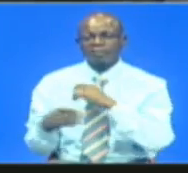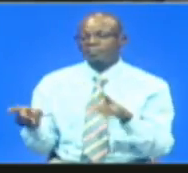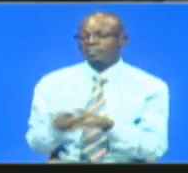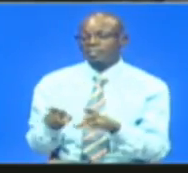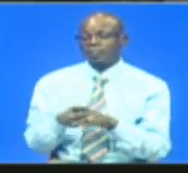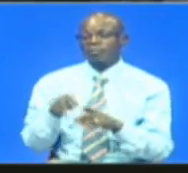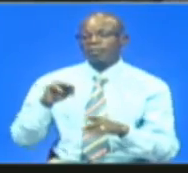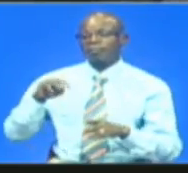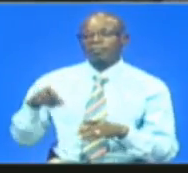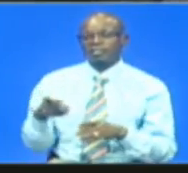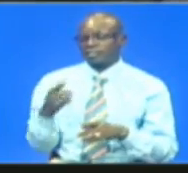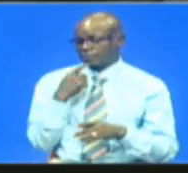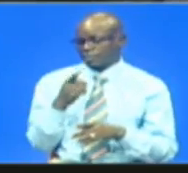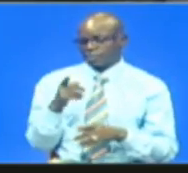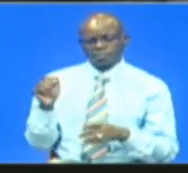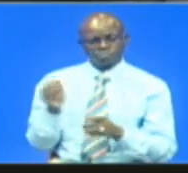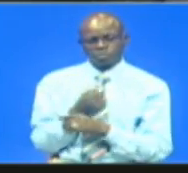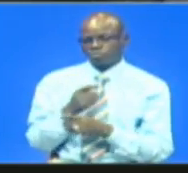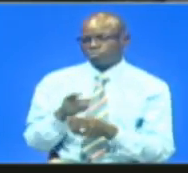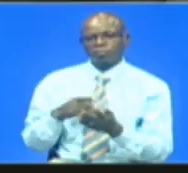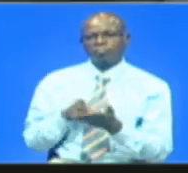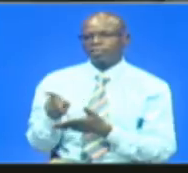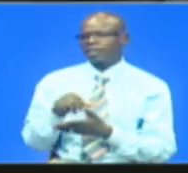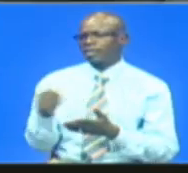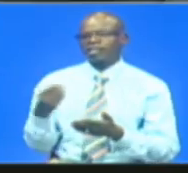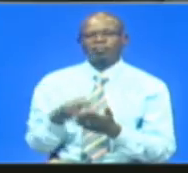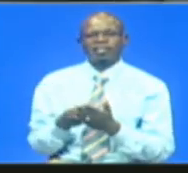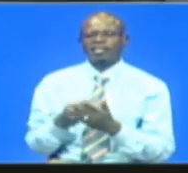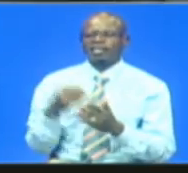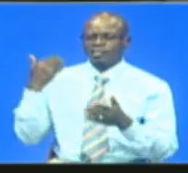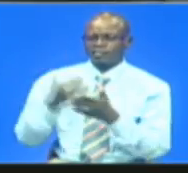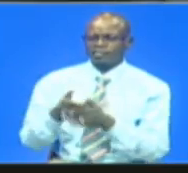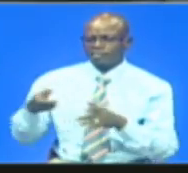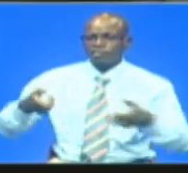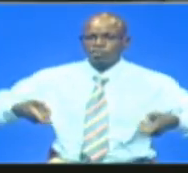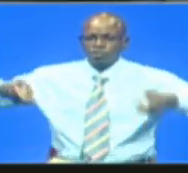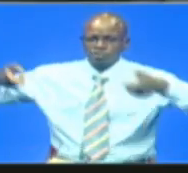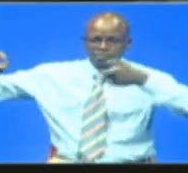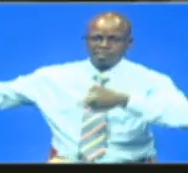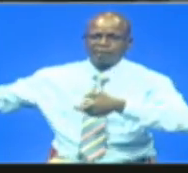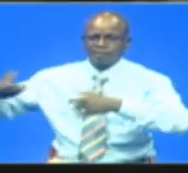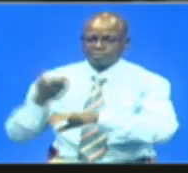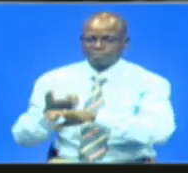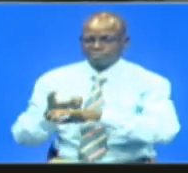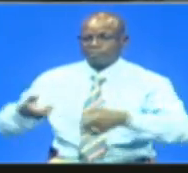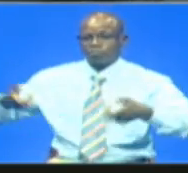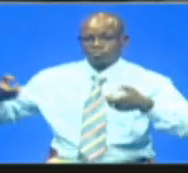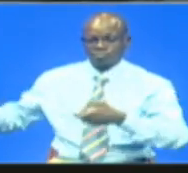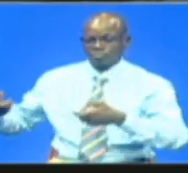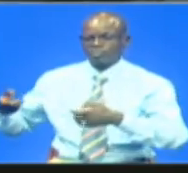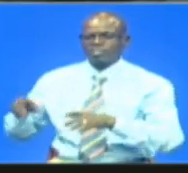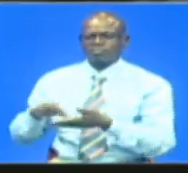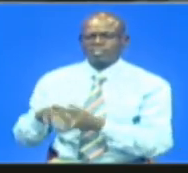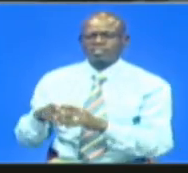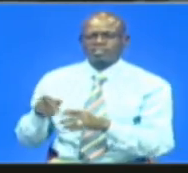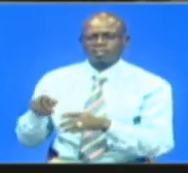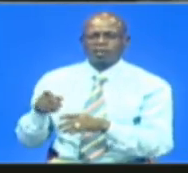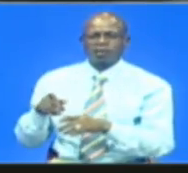money until the containers are dispatched to respective counties as per the contract agreement indicated in the tender